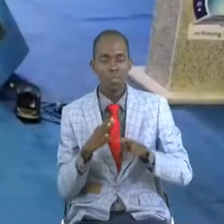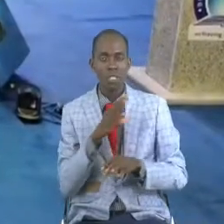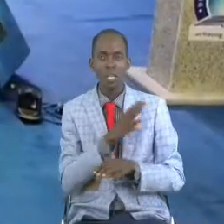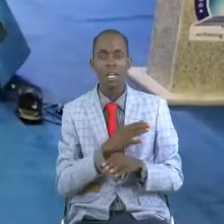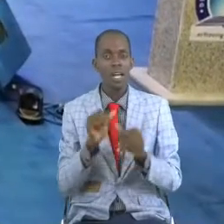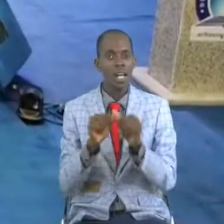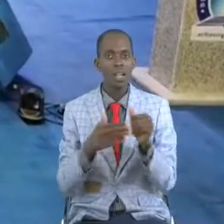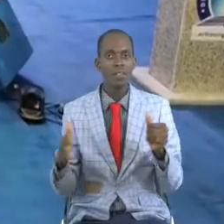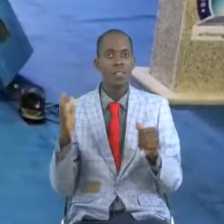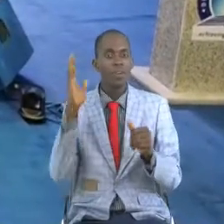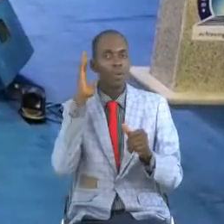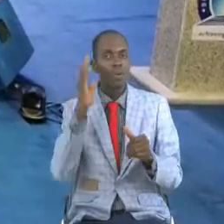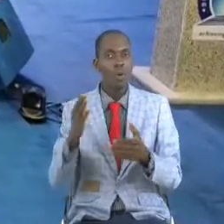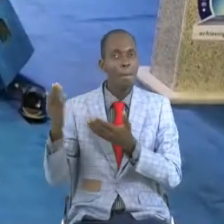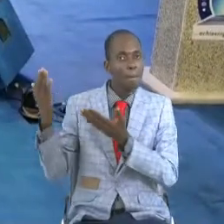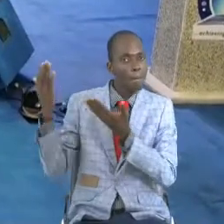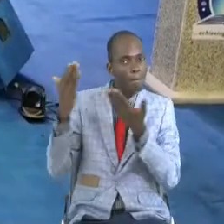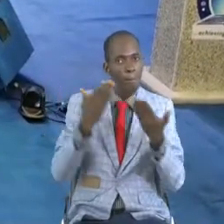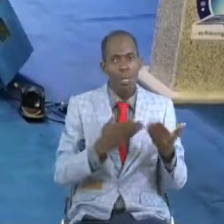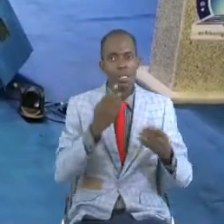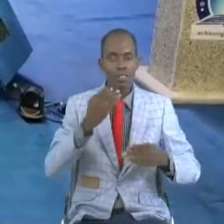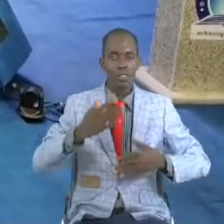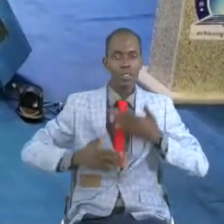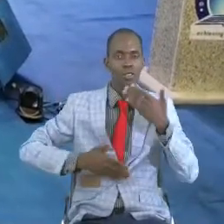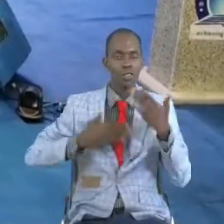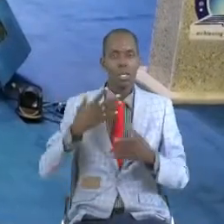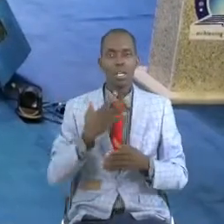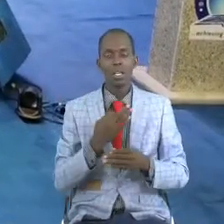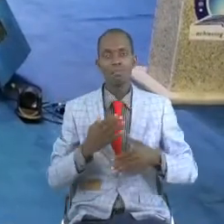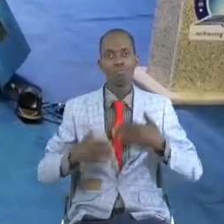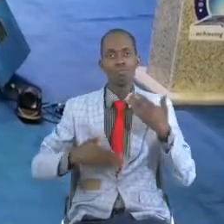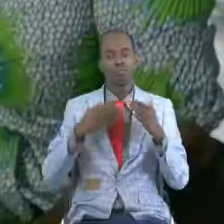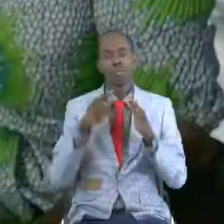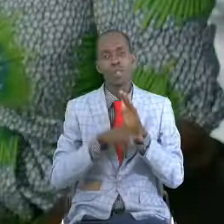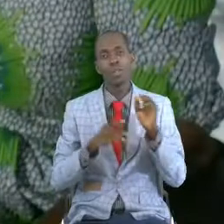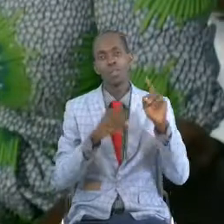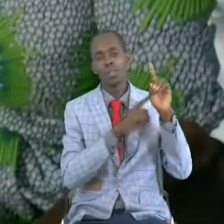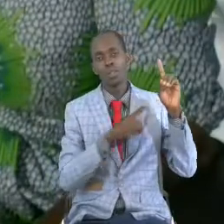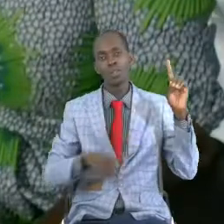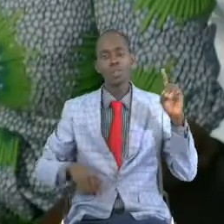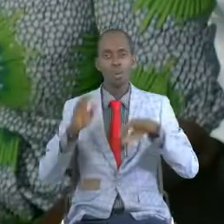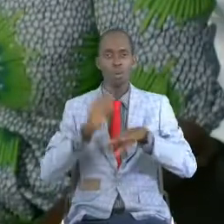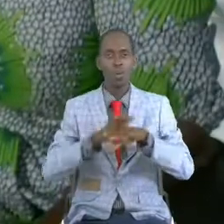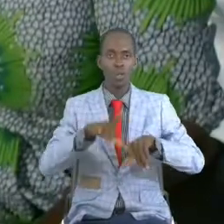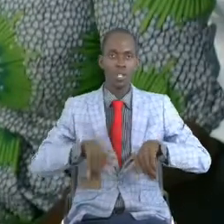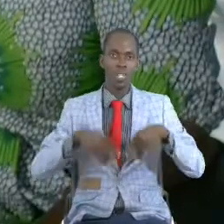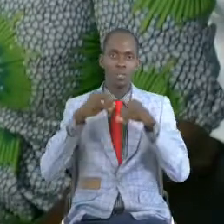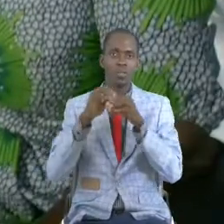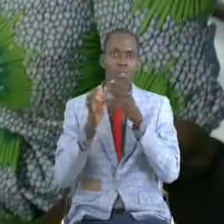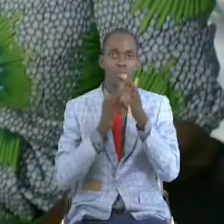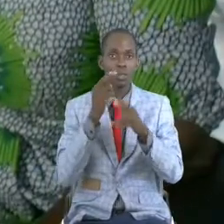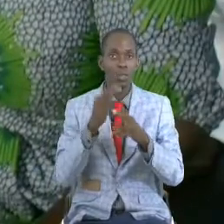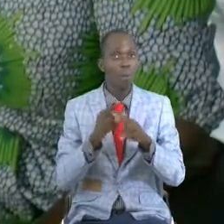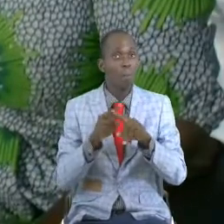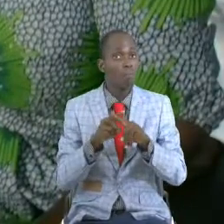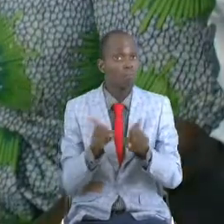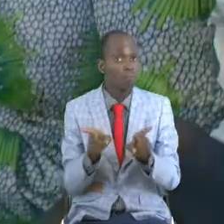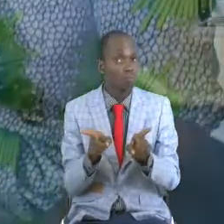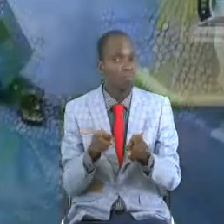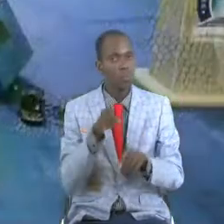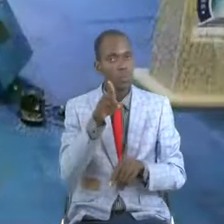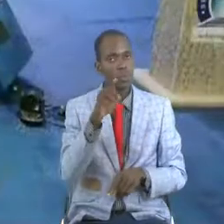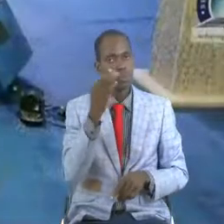bring the joy and the gladness of the lord in your life in jesus name but you know but you know there's an